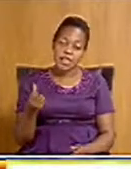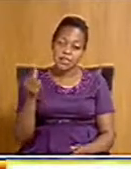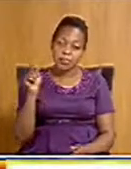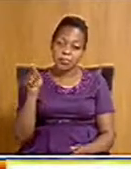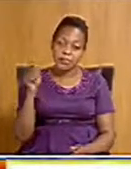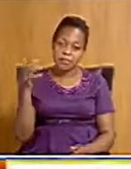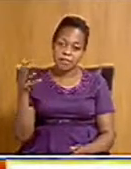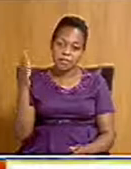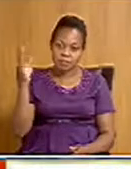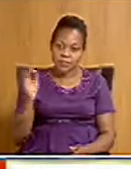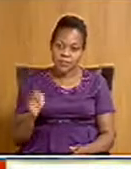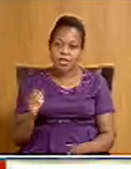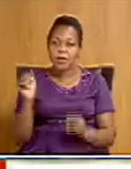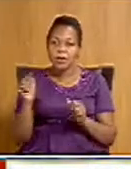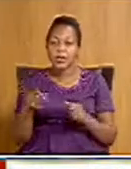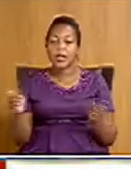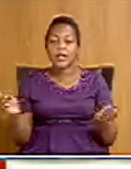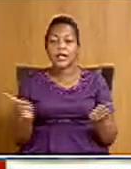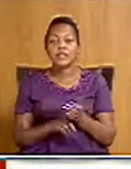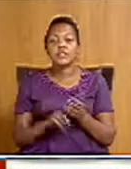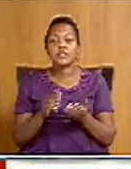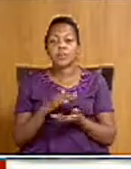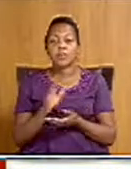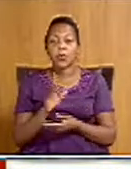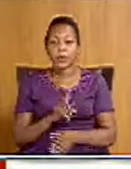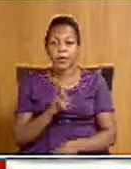76.5%, we can achieve much higher,